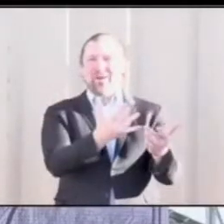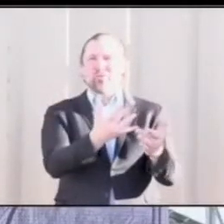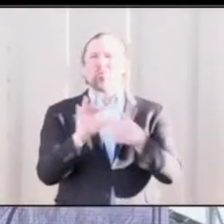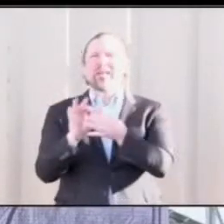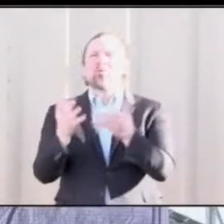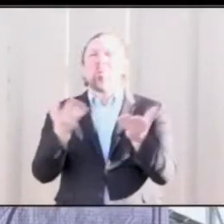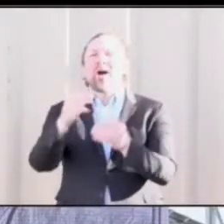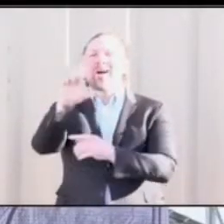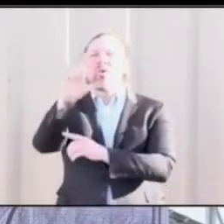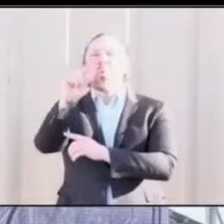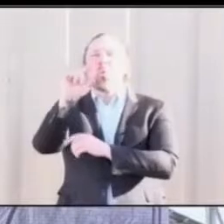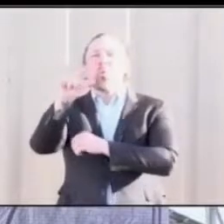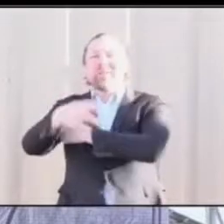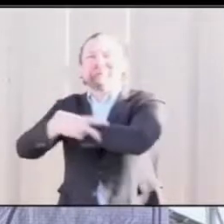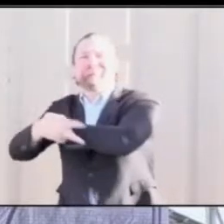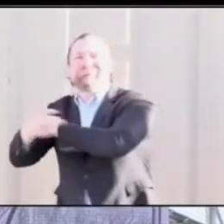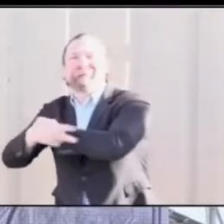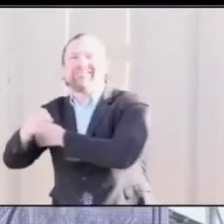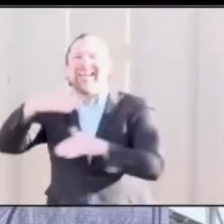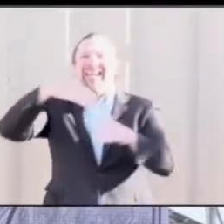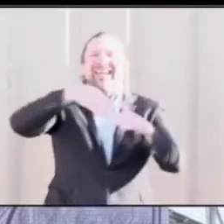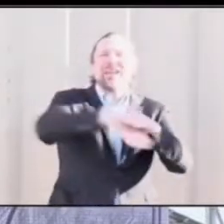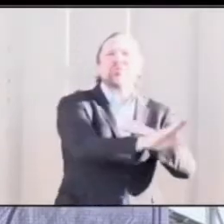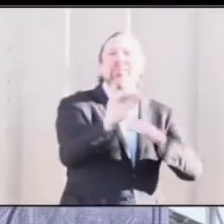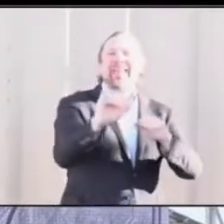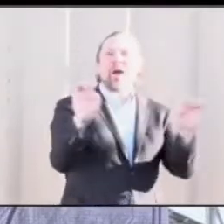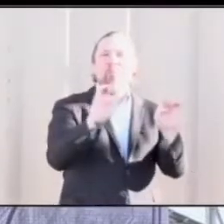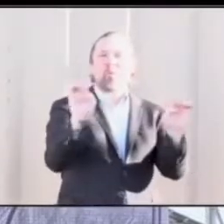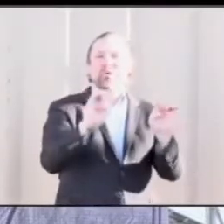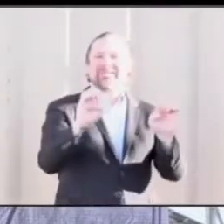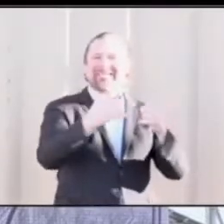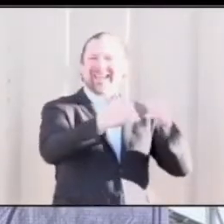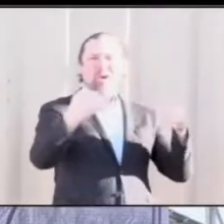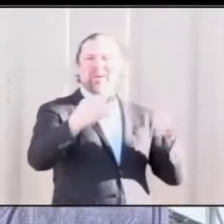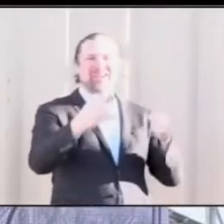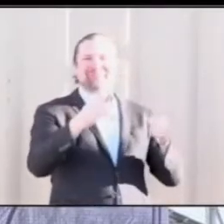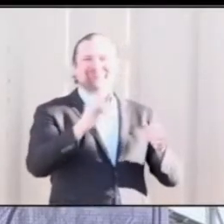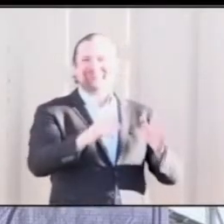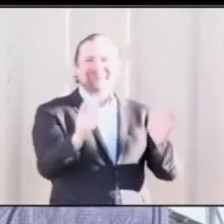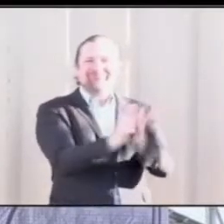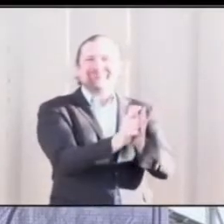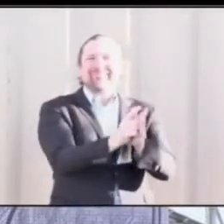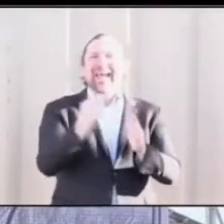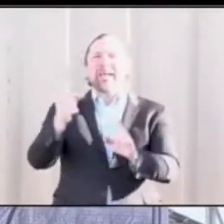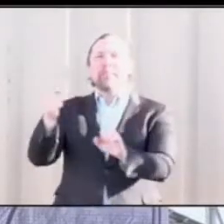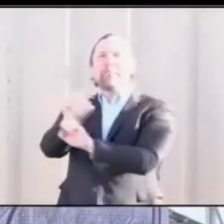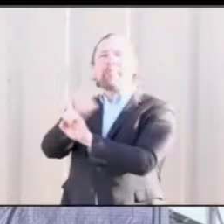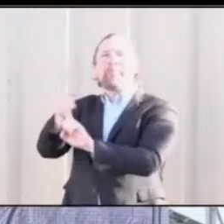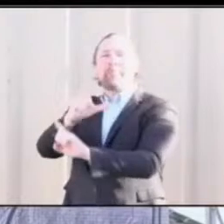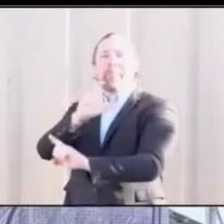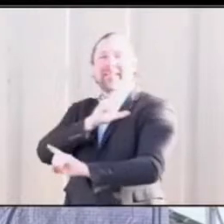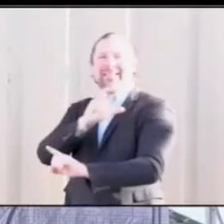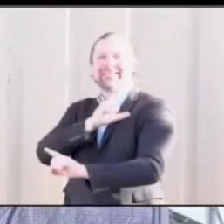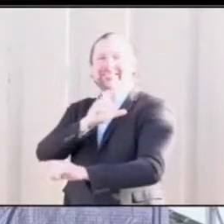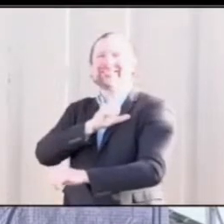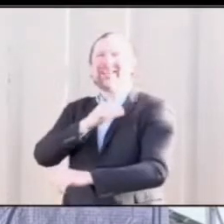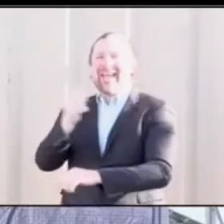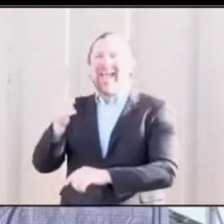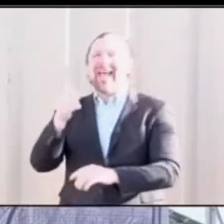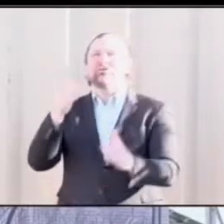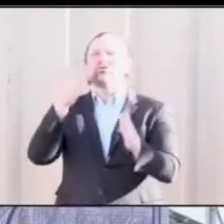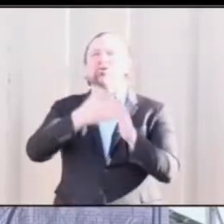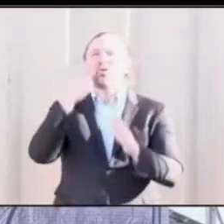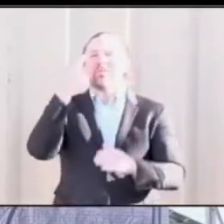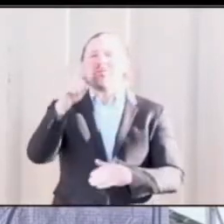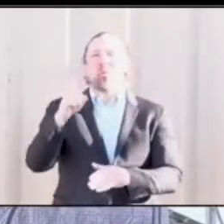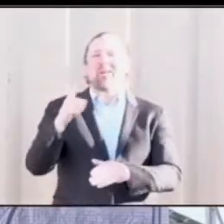looting, unauthorized entry into an emergency area, battery on a peace officer, and additional charges for weapons and